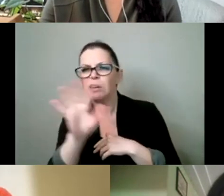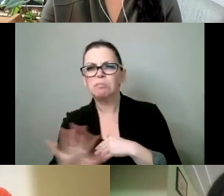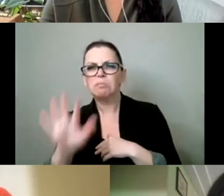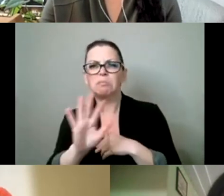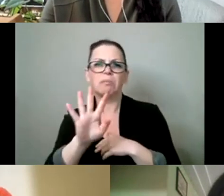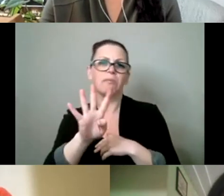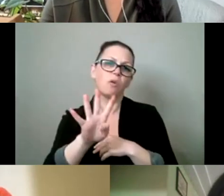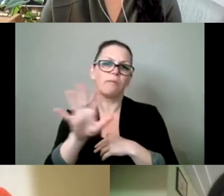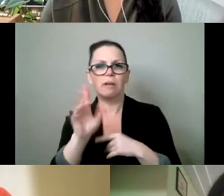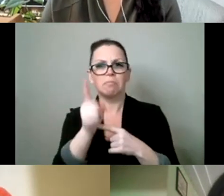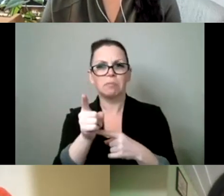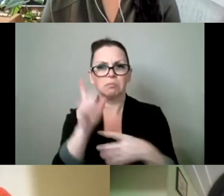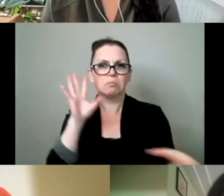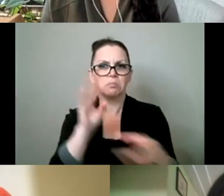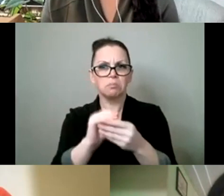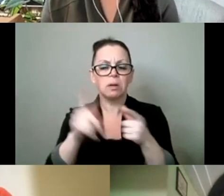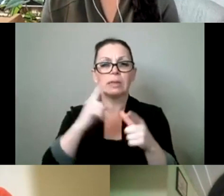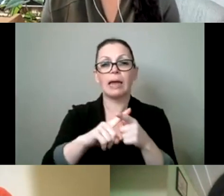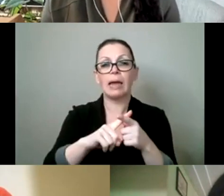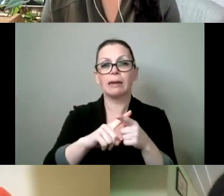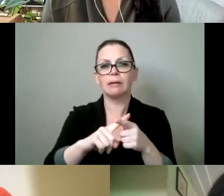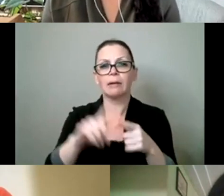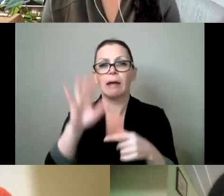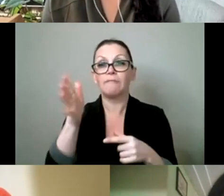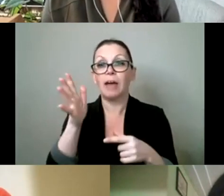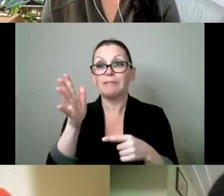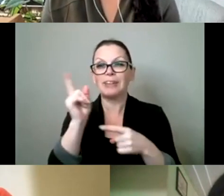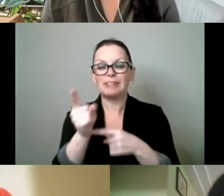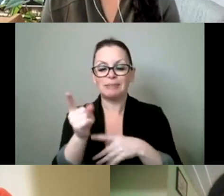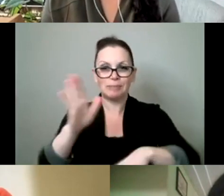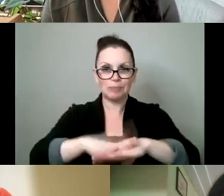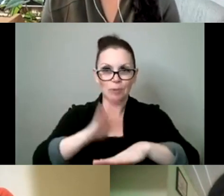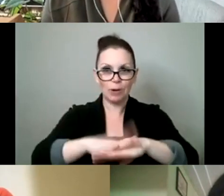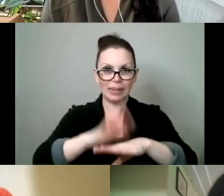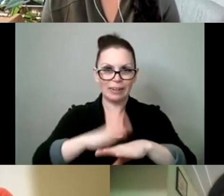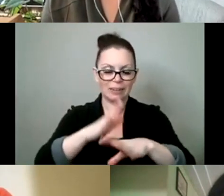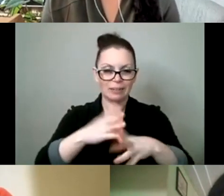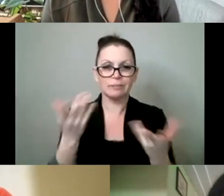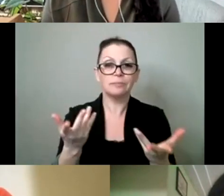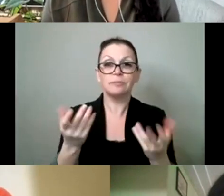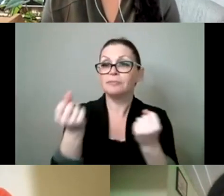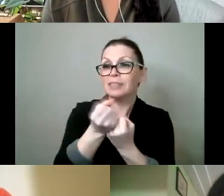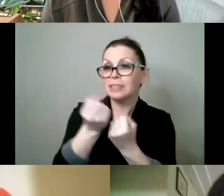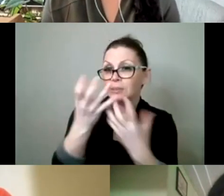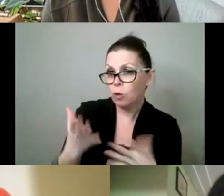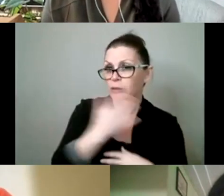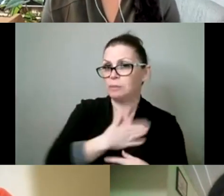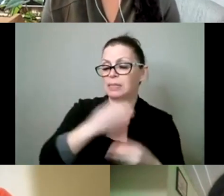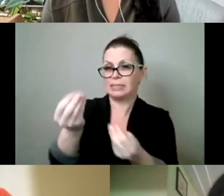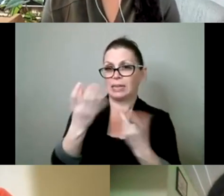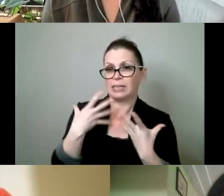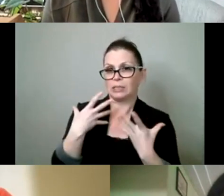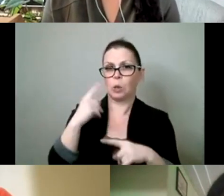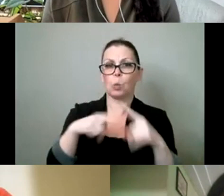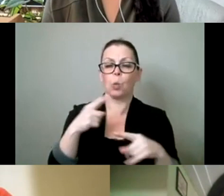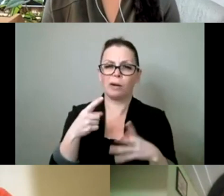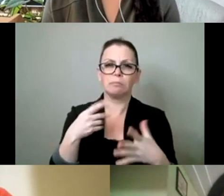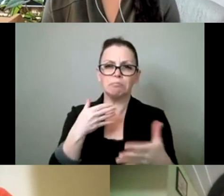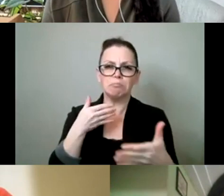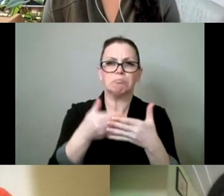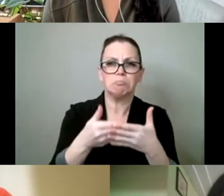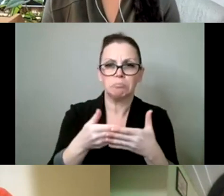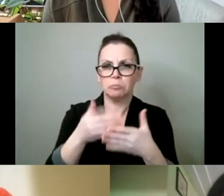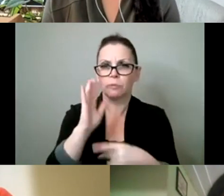45 minutes, and I'll ask for a 5-minute bell from our supporters to when we're closing on time for Q&A.